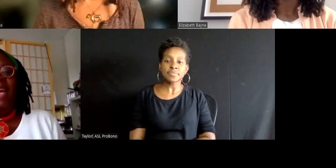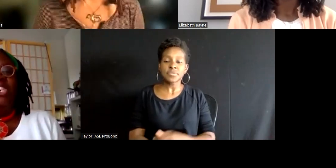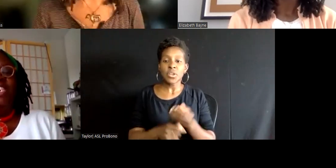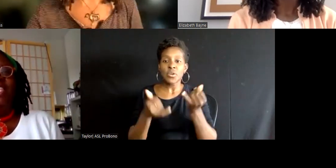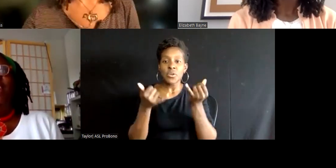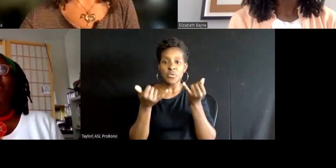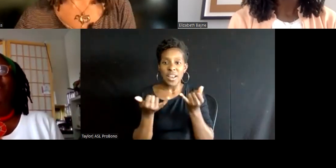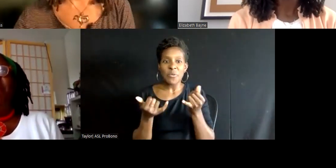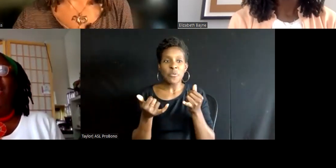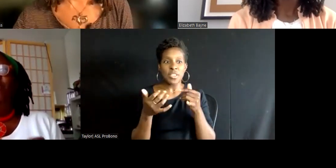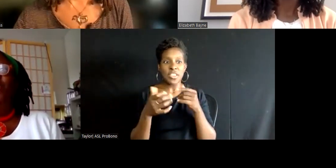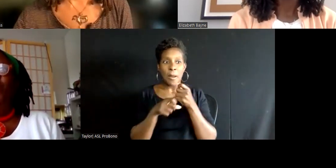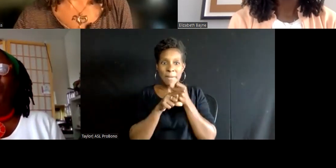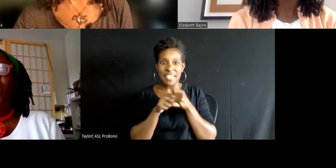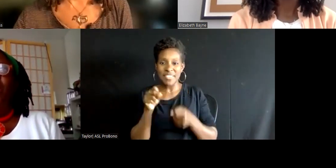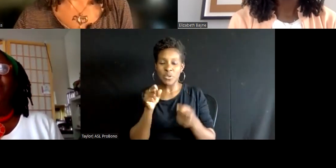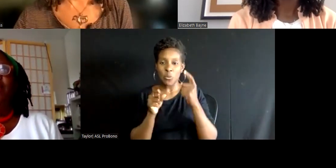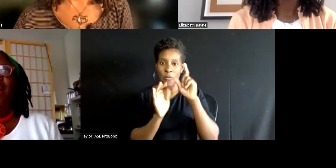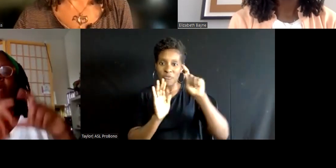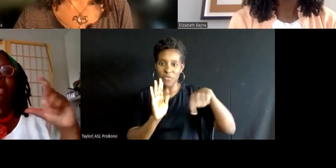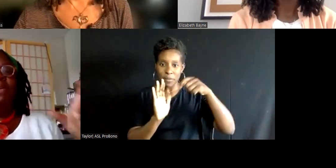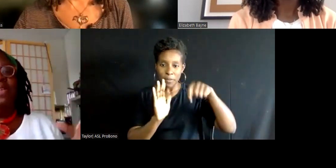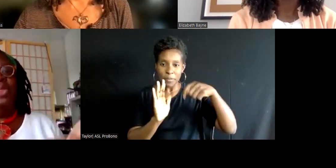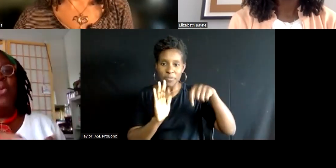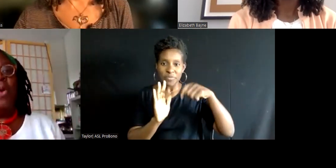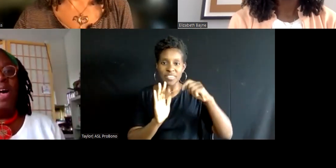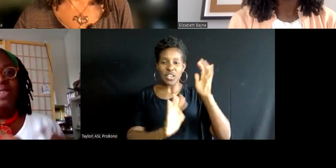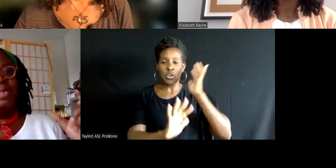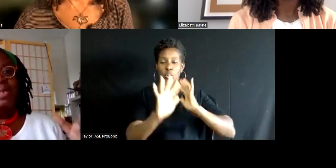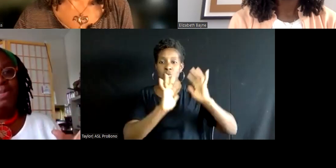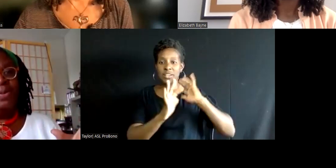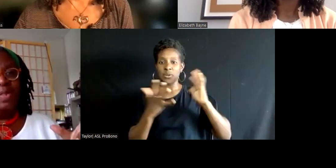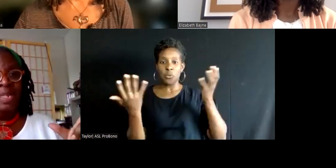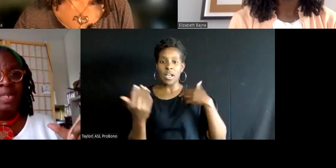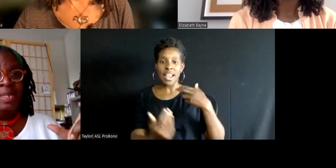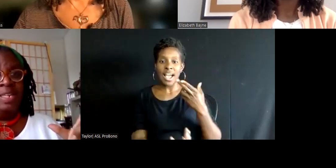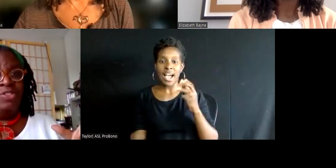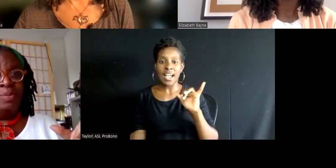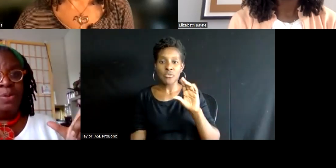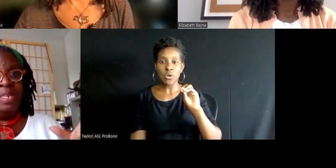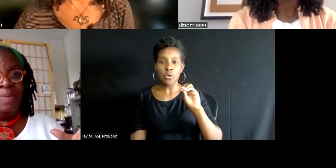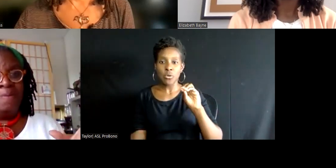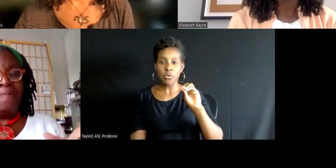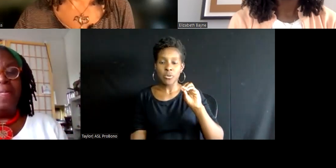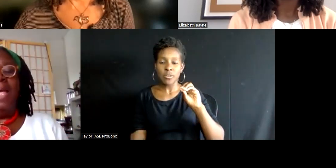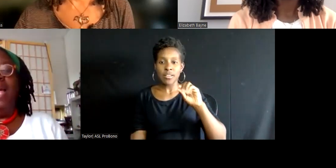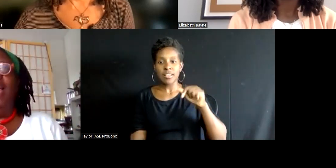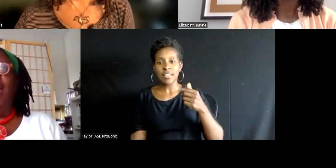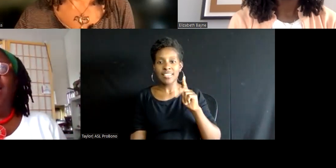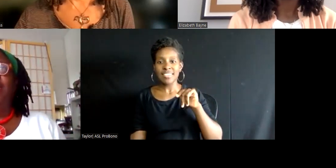this animation that goes back to the hieroglyphs on the walls of the temples in Egypt or